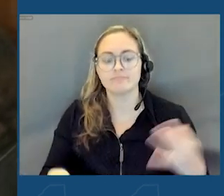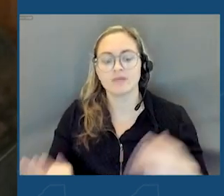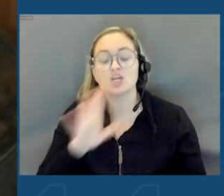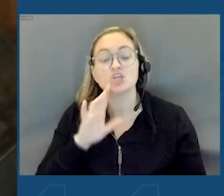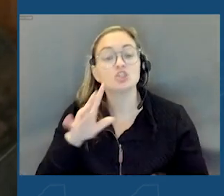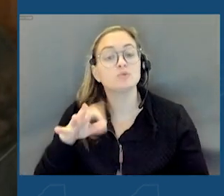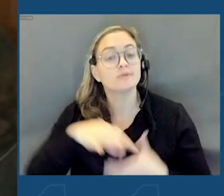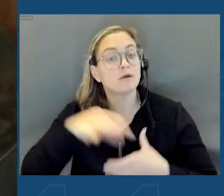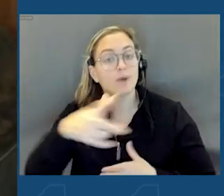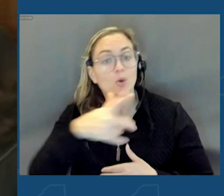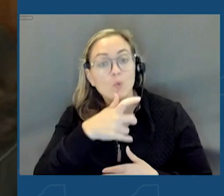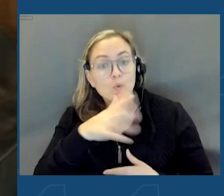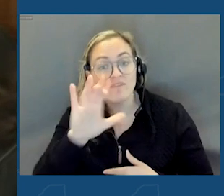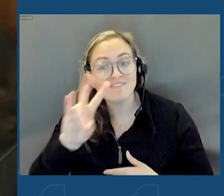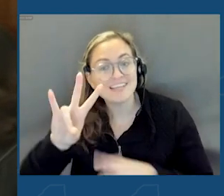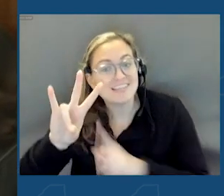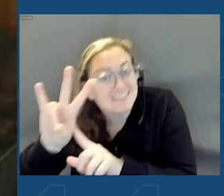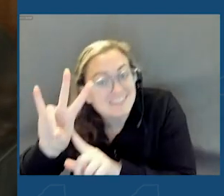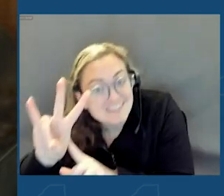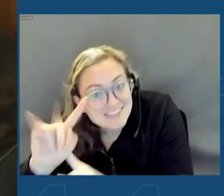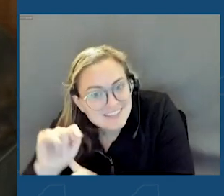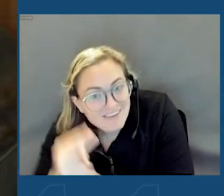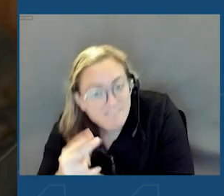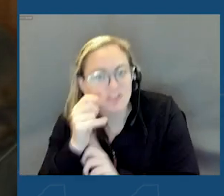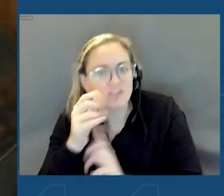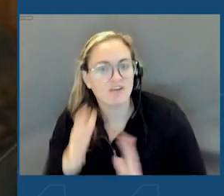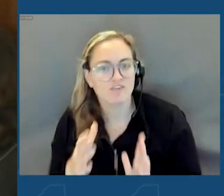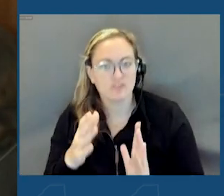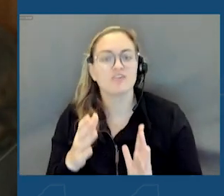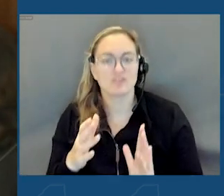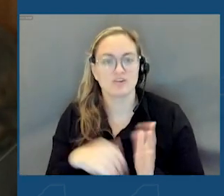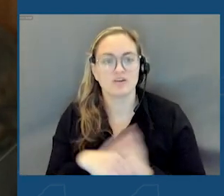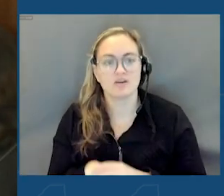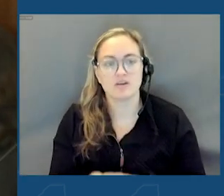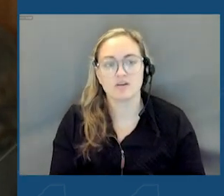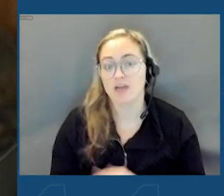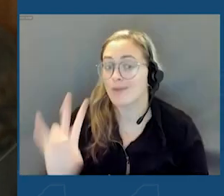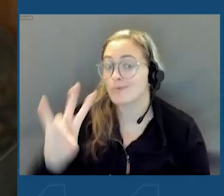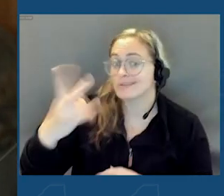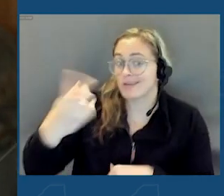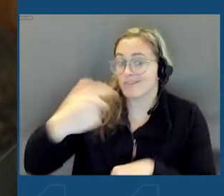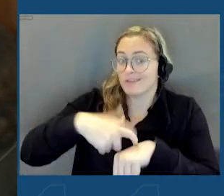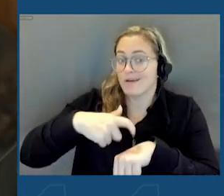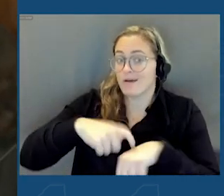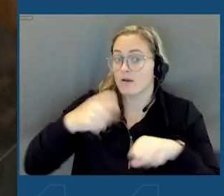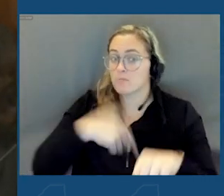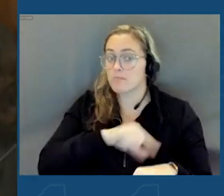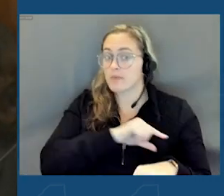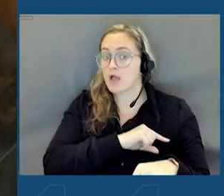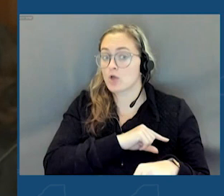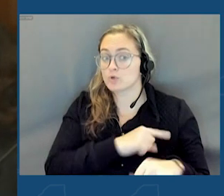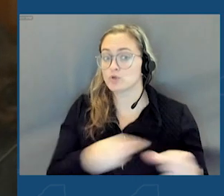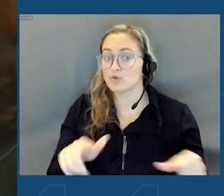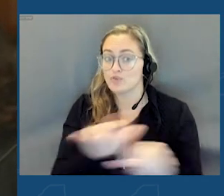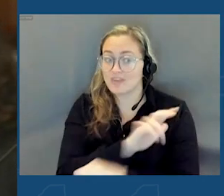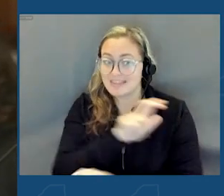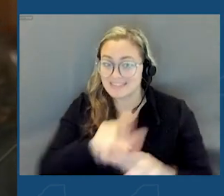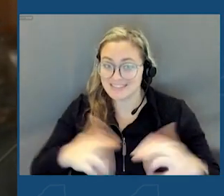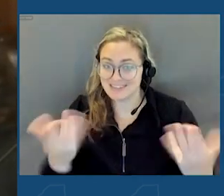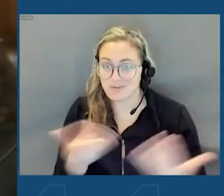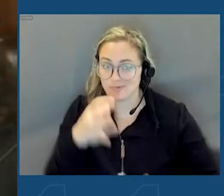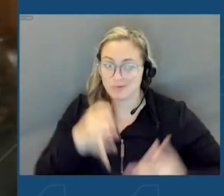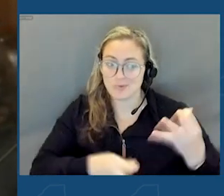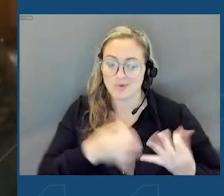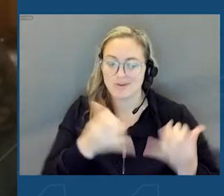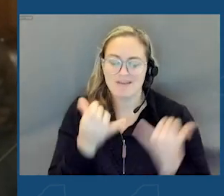of New York State. She was nominated the 7th time that she was eligible to fill a vacancy on this court. And today, of